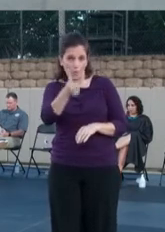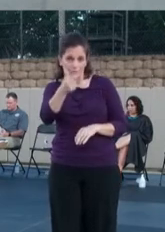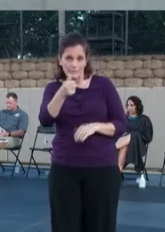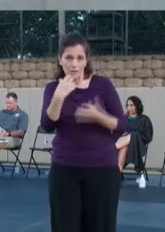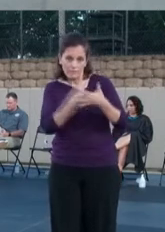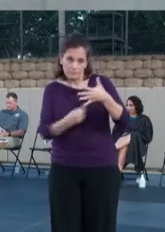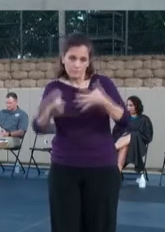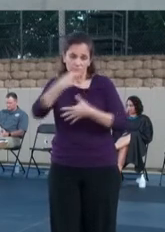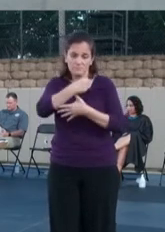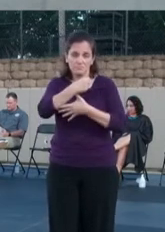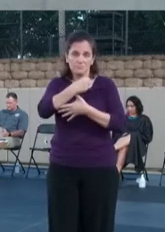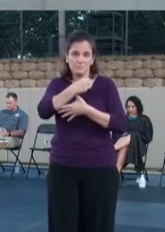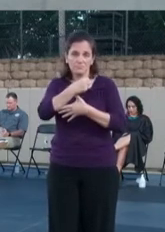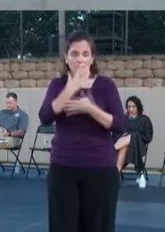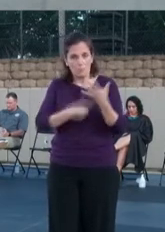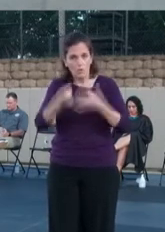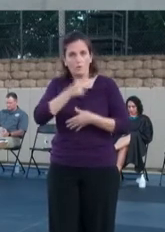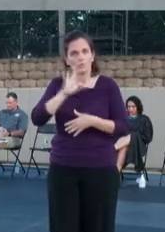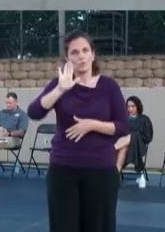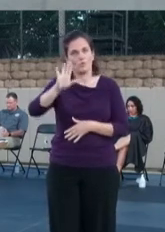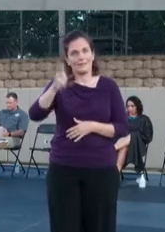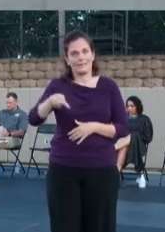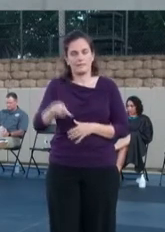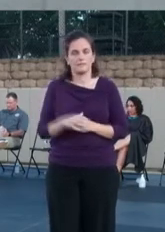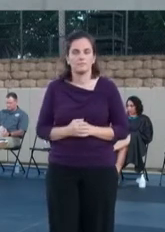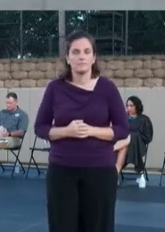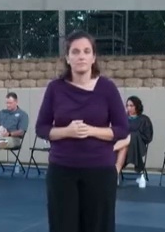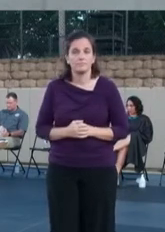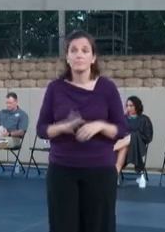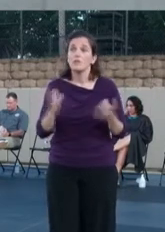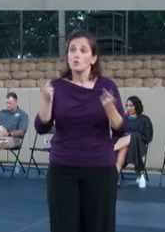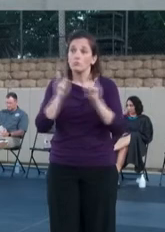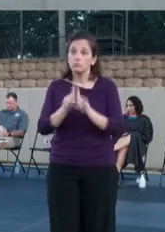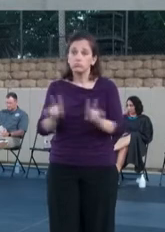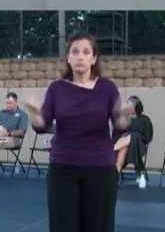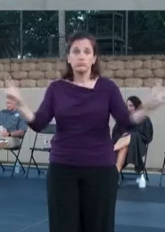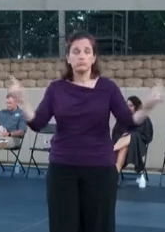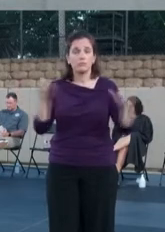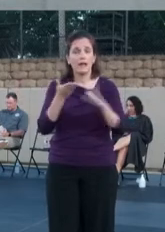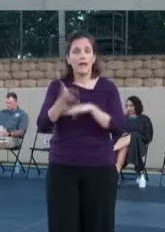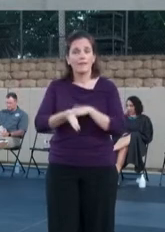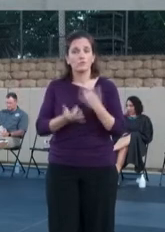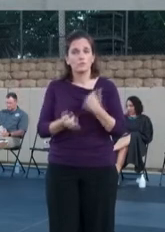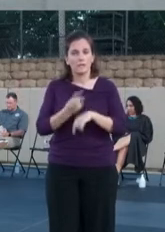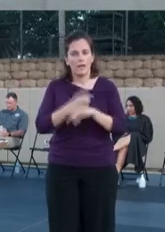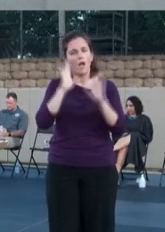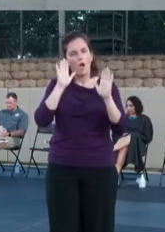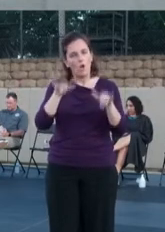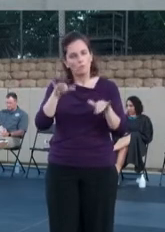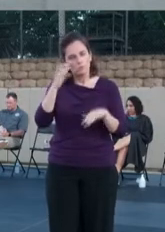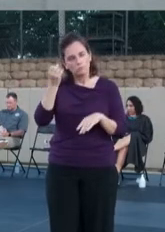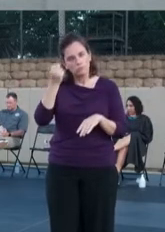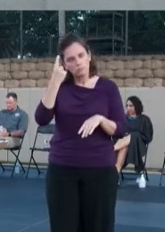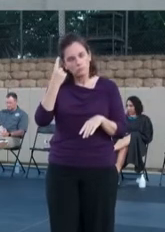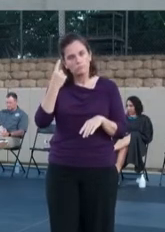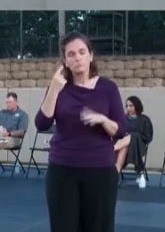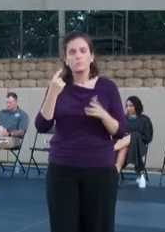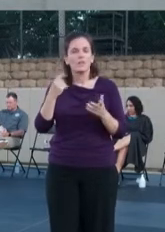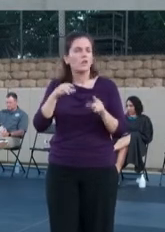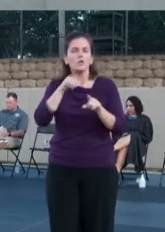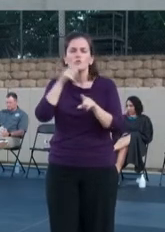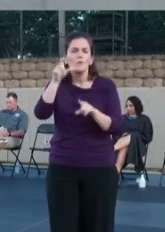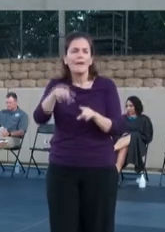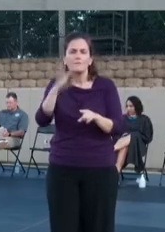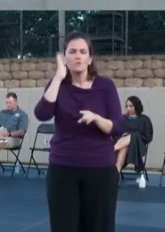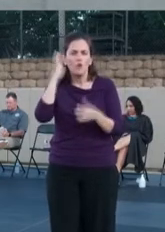prioritize your own needs. So as we all part ways after today, I hope you leave understanding that you don't have to know every detail